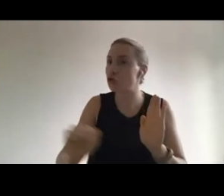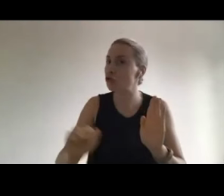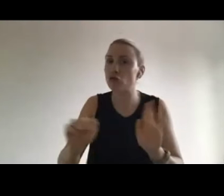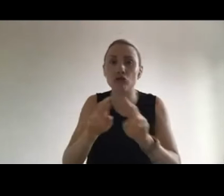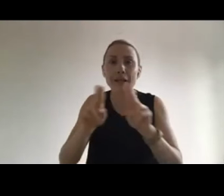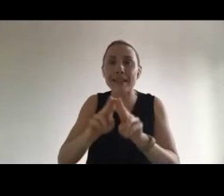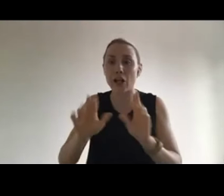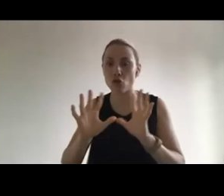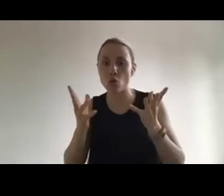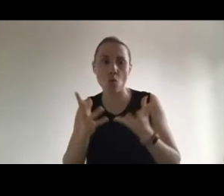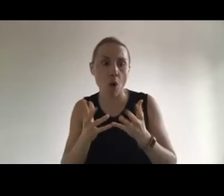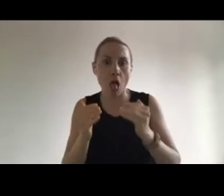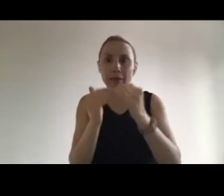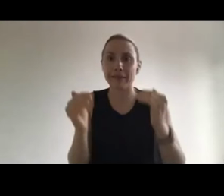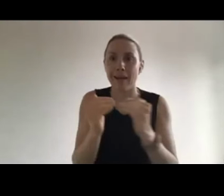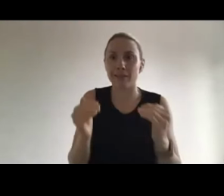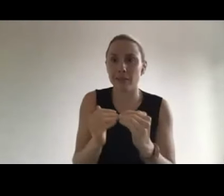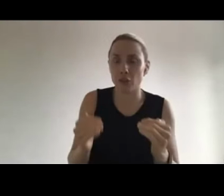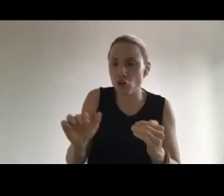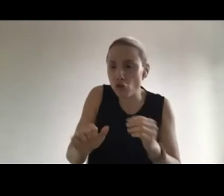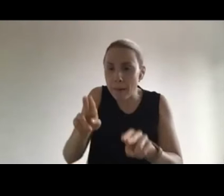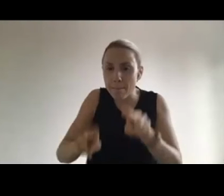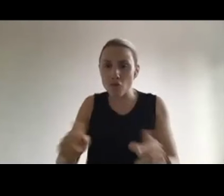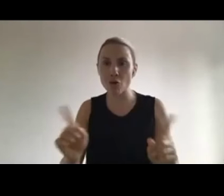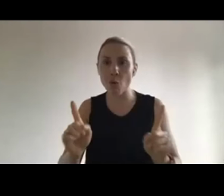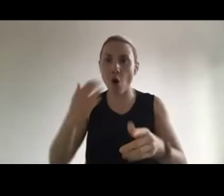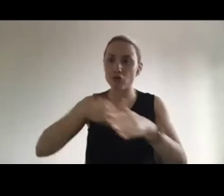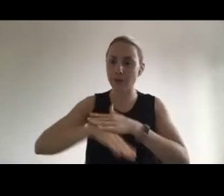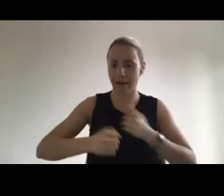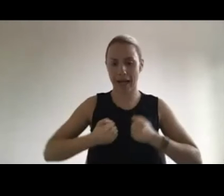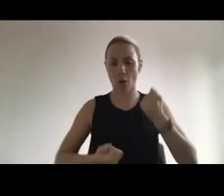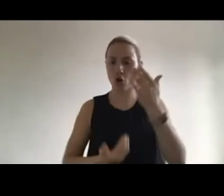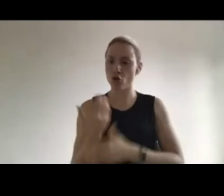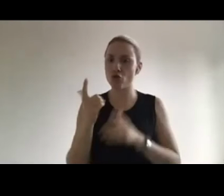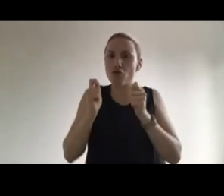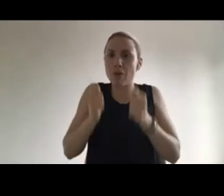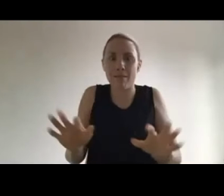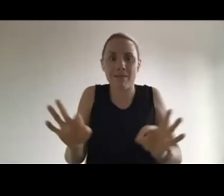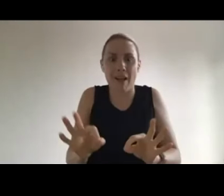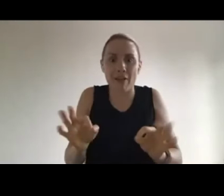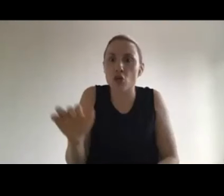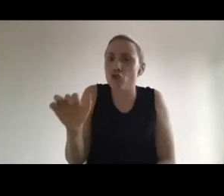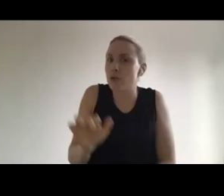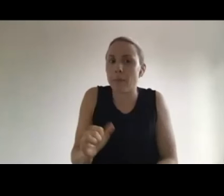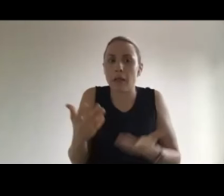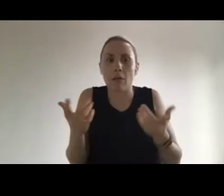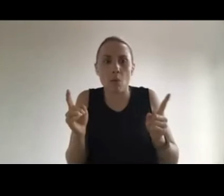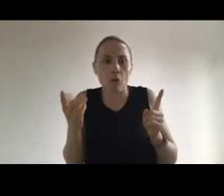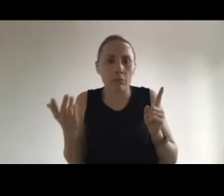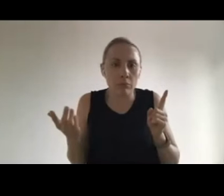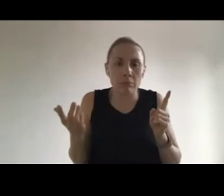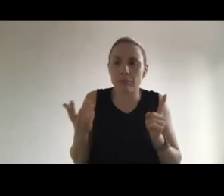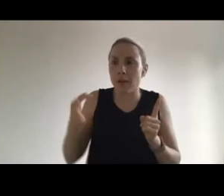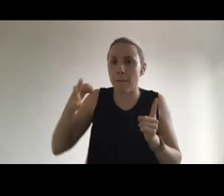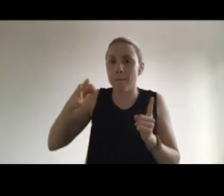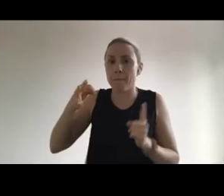in these trials of novel hearing treatments. Should we be focusing on efficacy versus patient benefit? Another issue